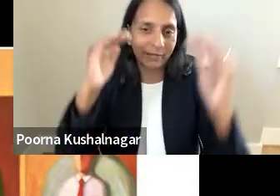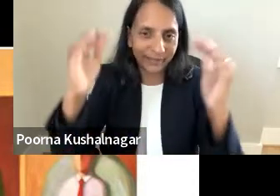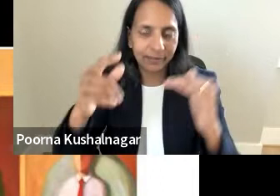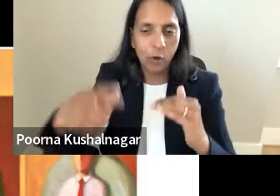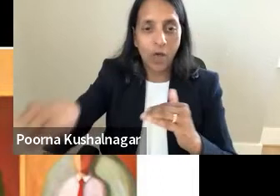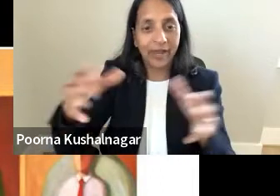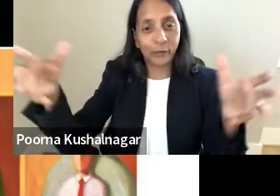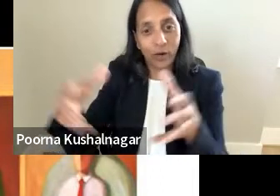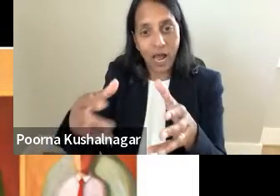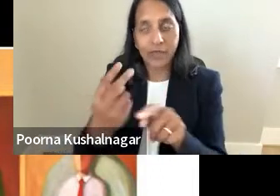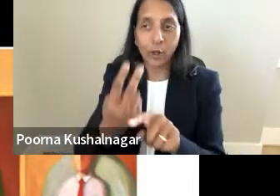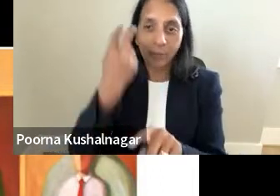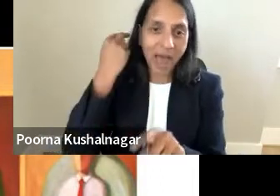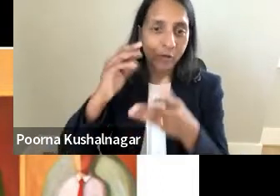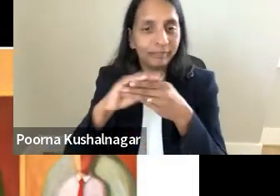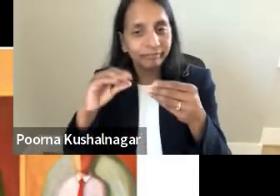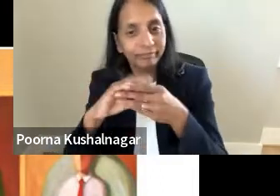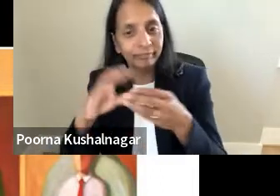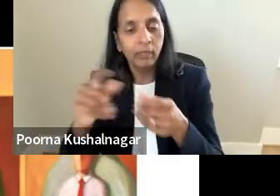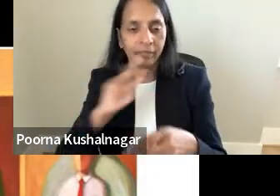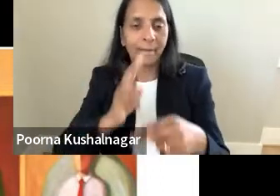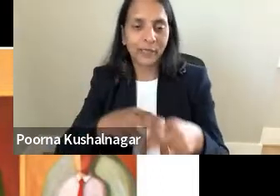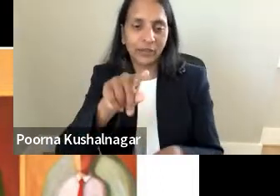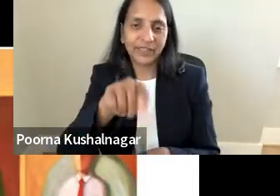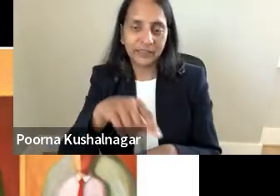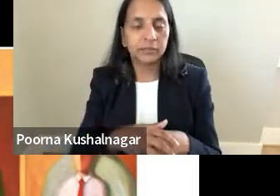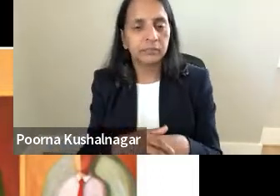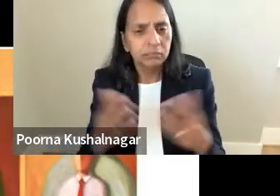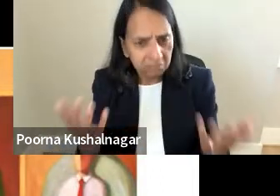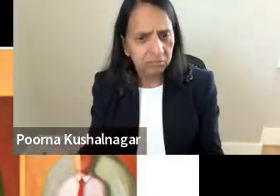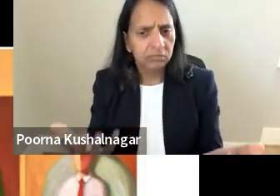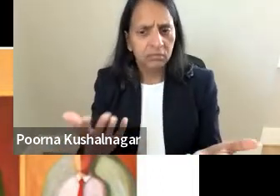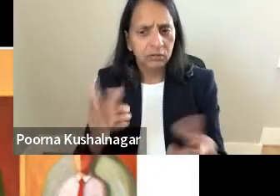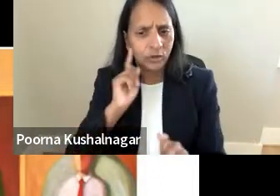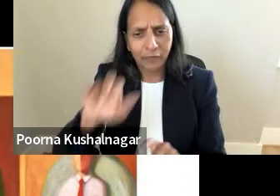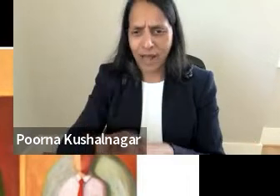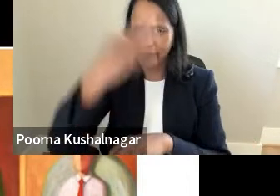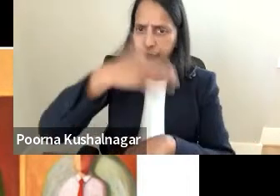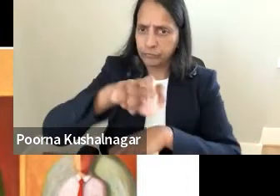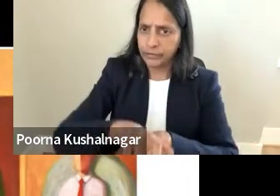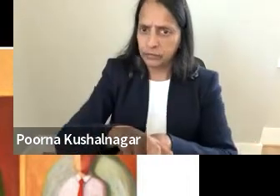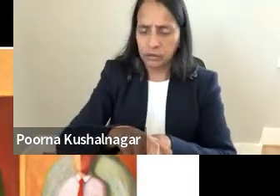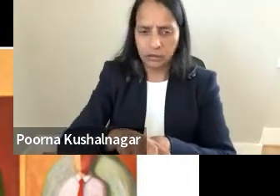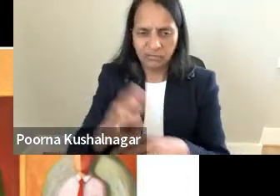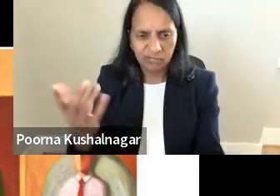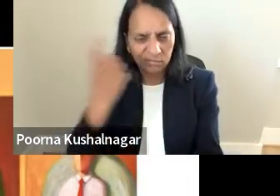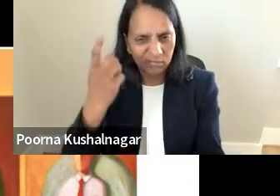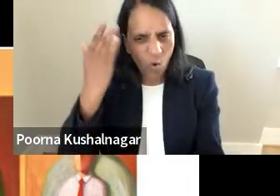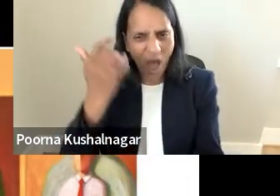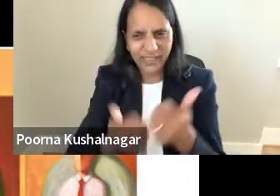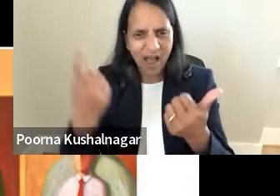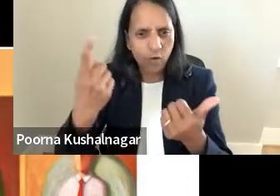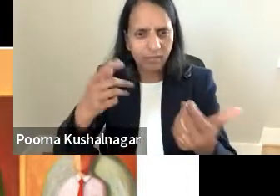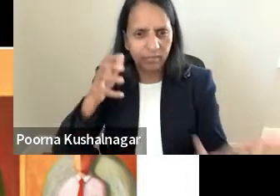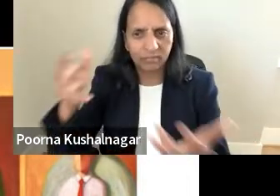hearing children who are now adults will share. When they get together and they reflect on their childhood, these are the quotes that we see come up in